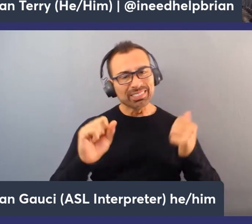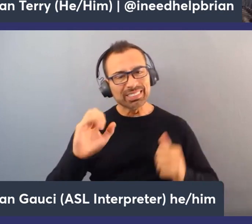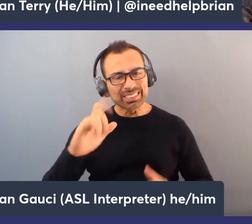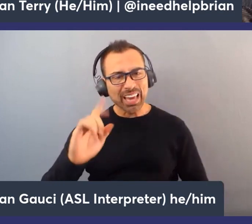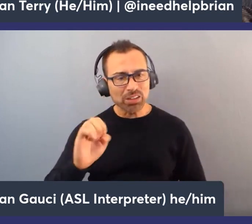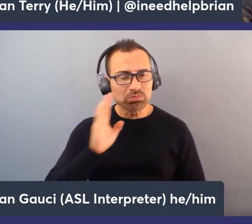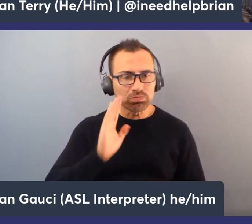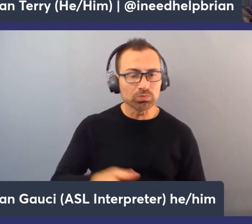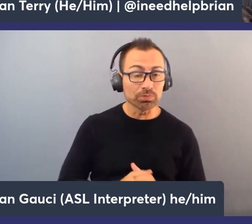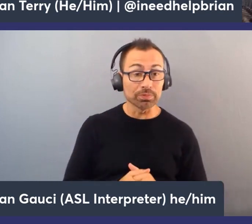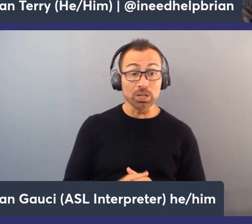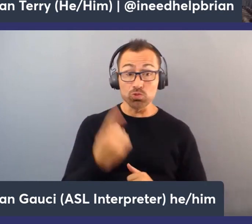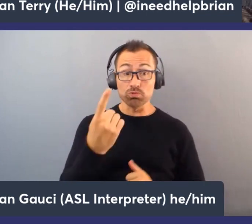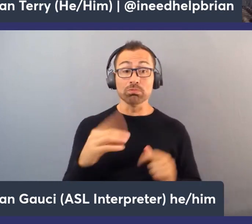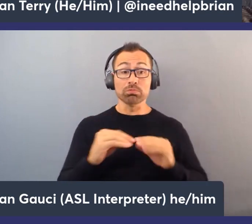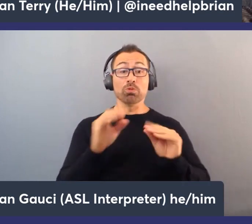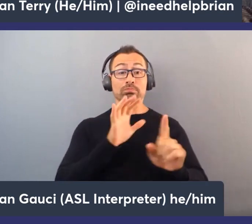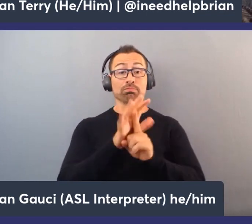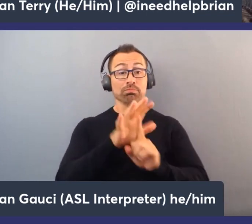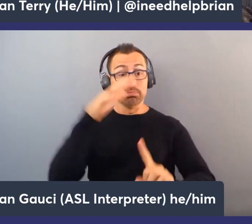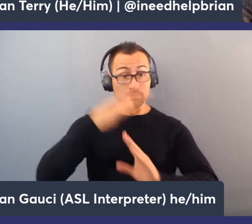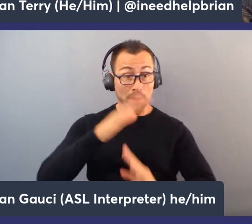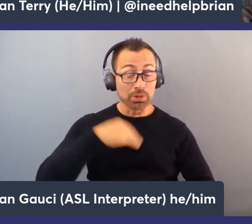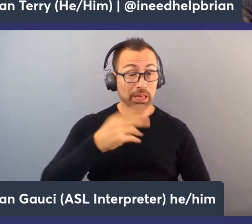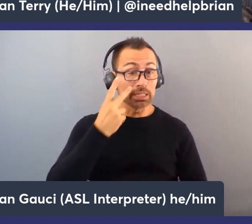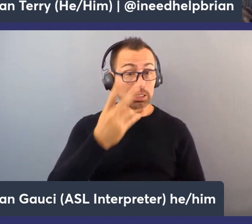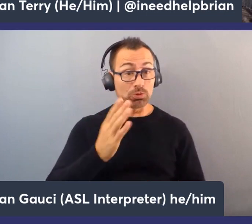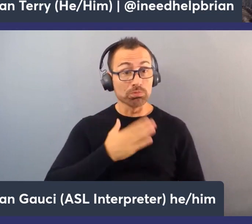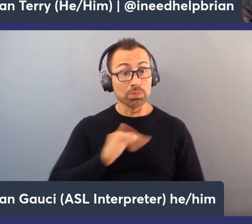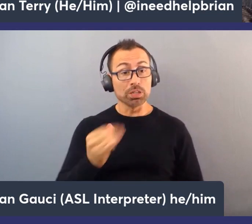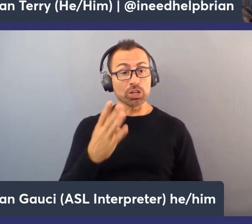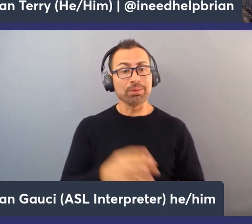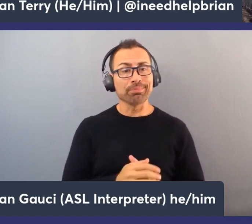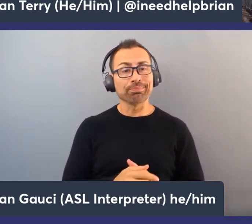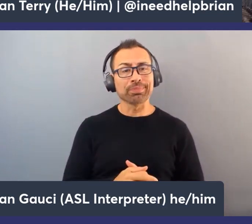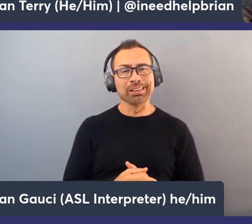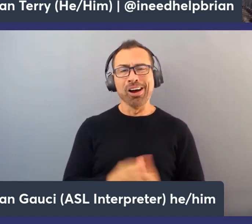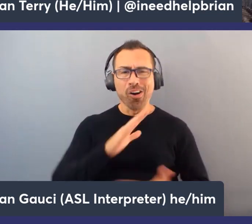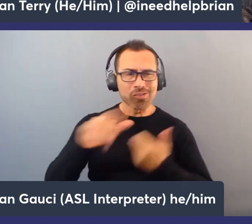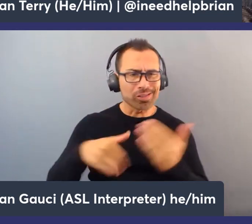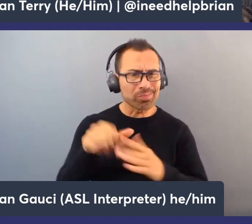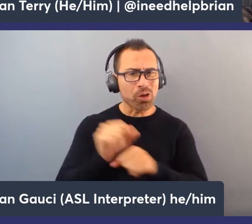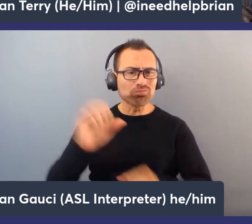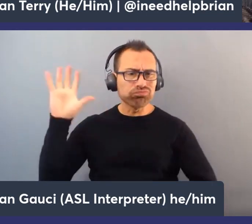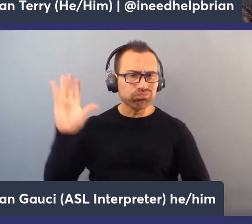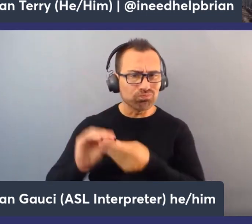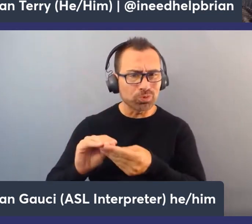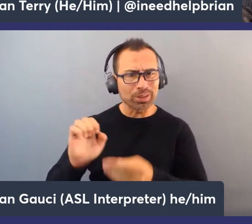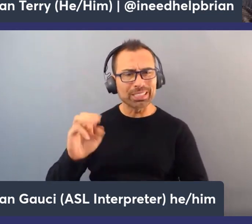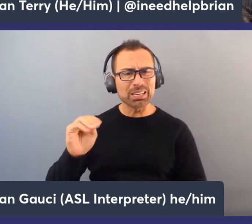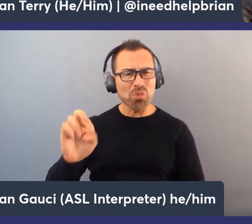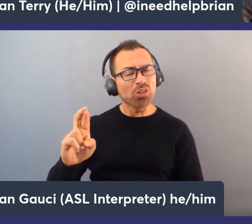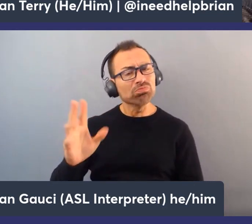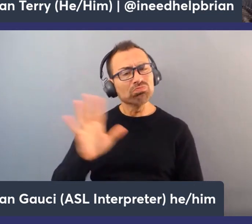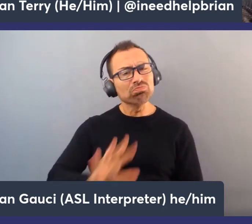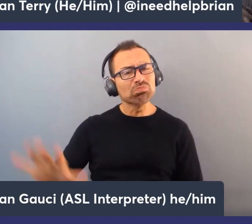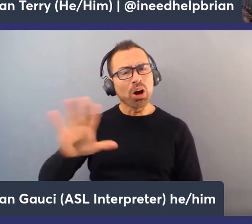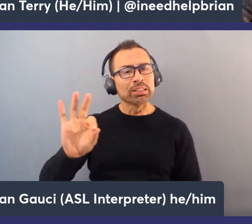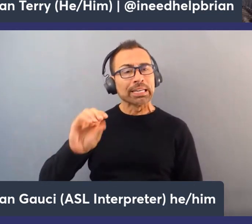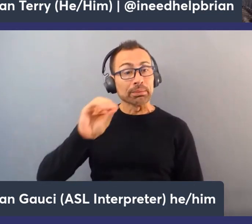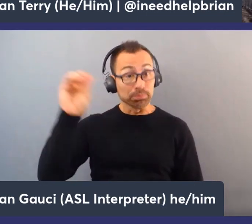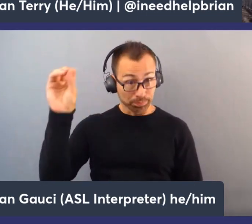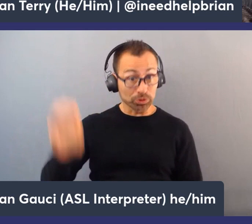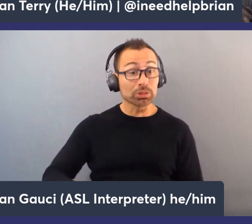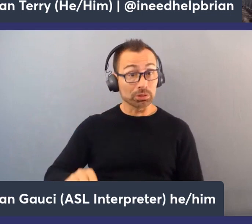all of my work with EMR, I'd probably say 90% of the customers that I worked with were using Airflow. Oh